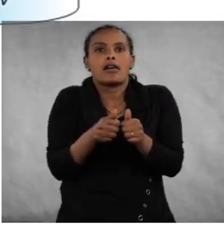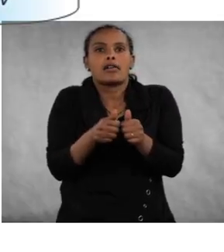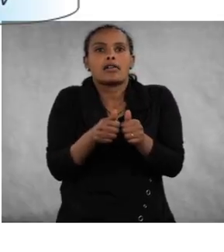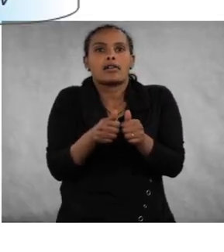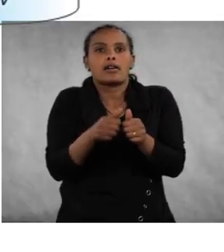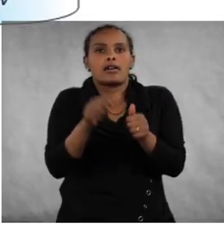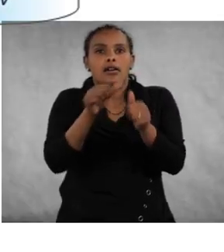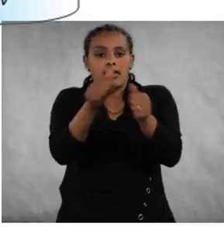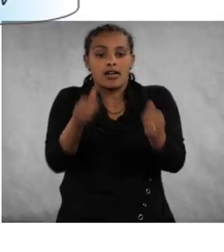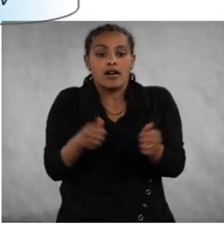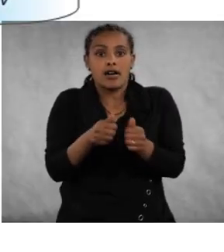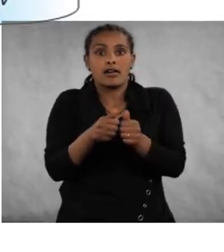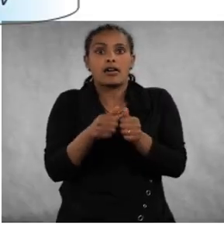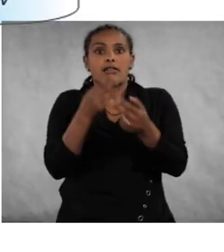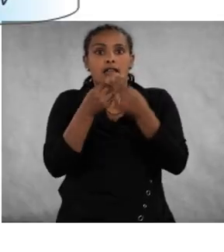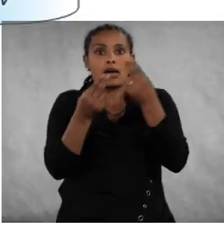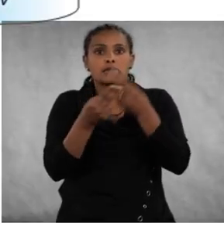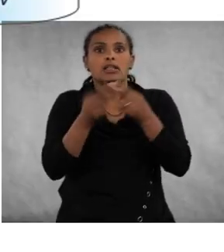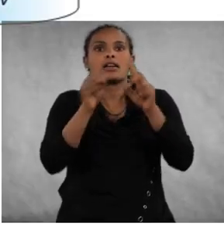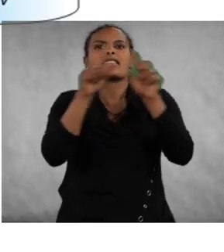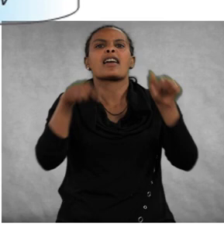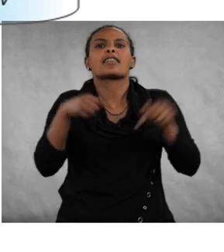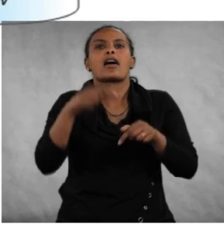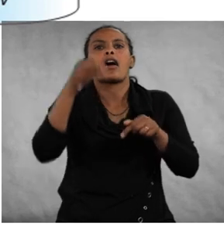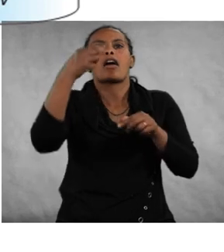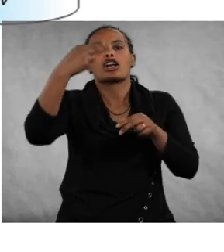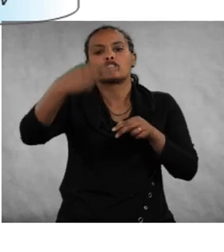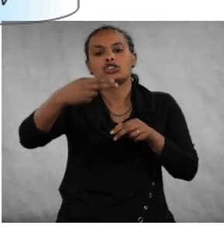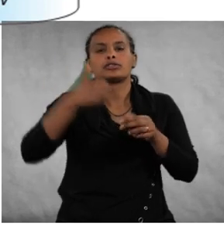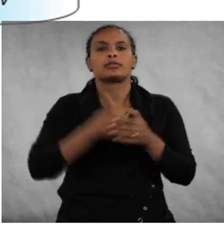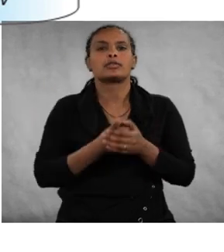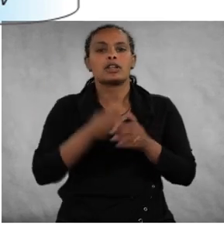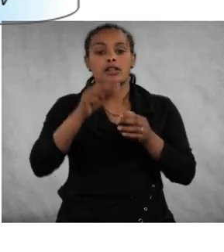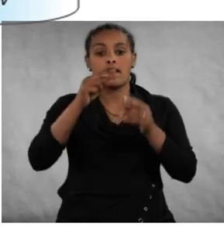times area times delta H.